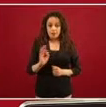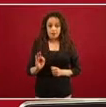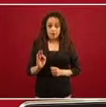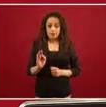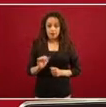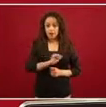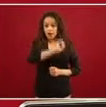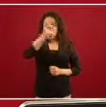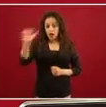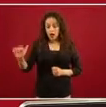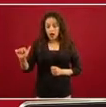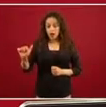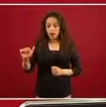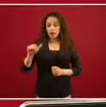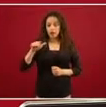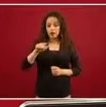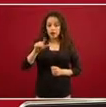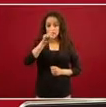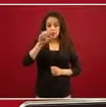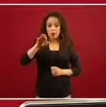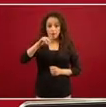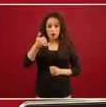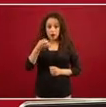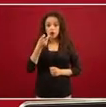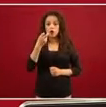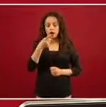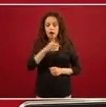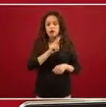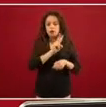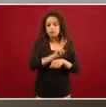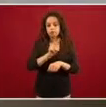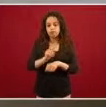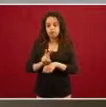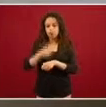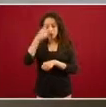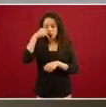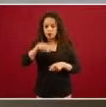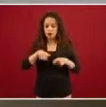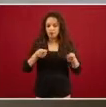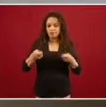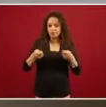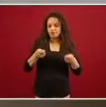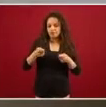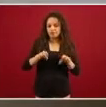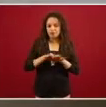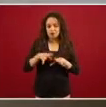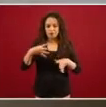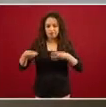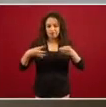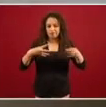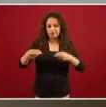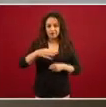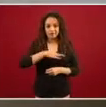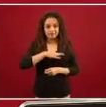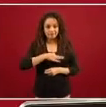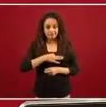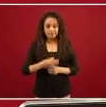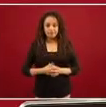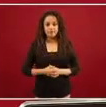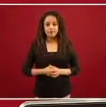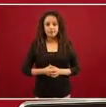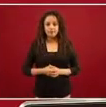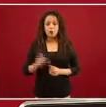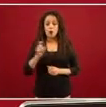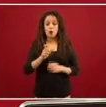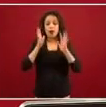and eventually reach May the 17th, we will be working and analyzing the results of the